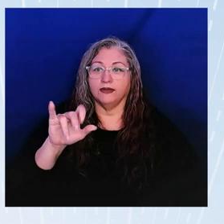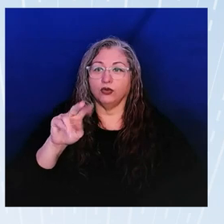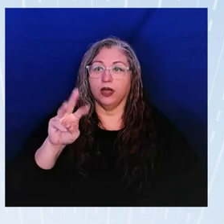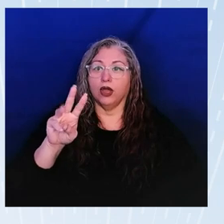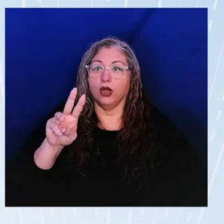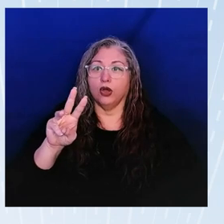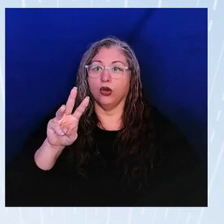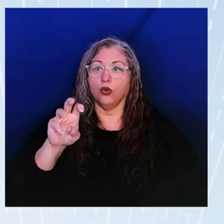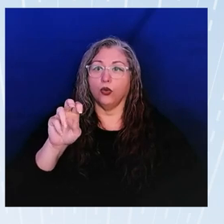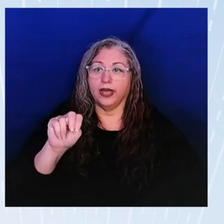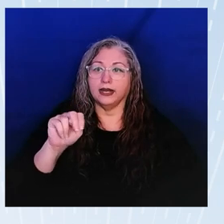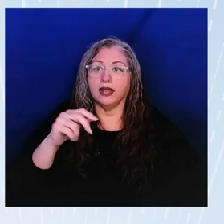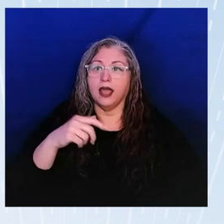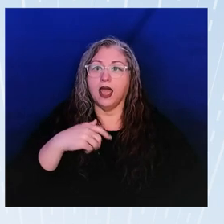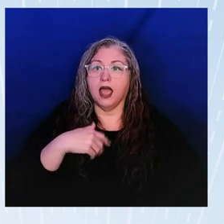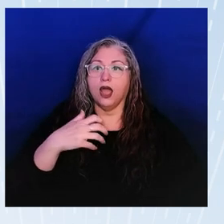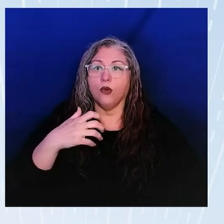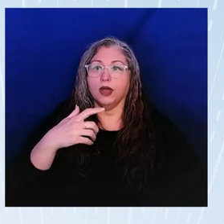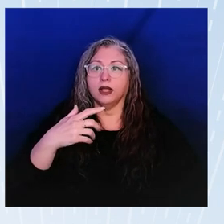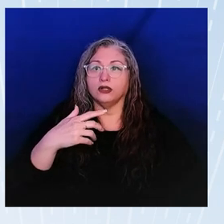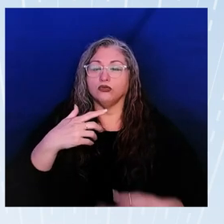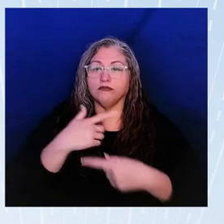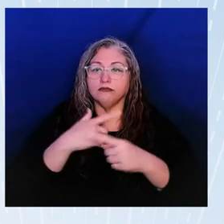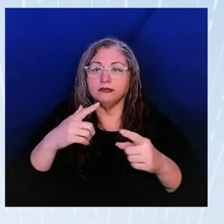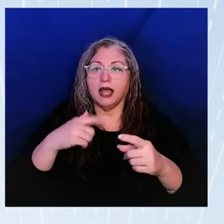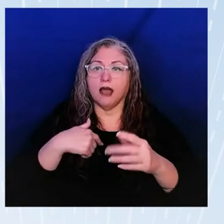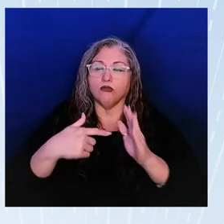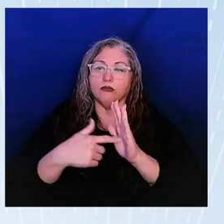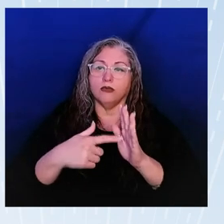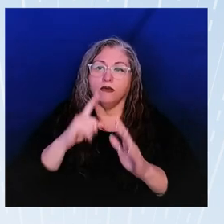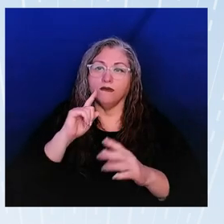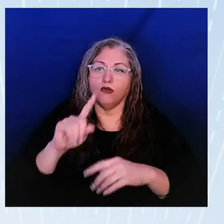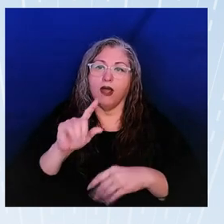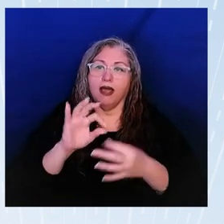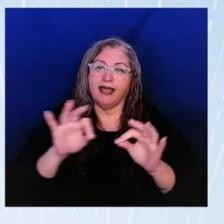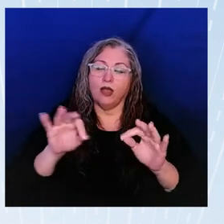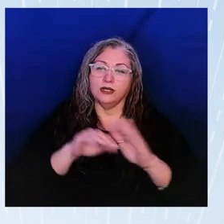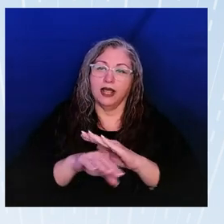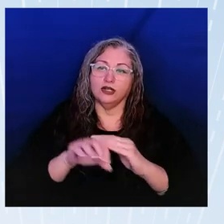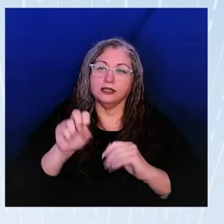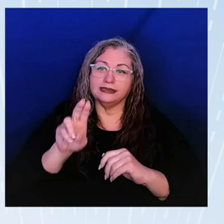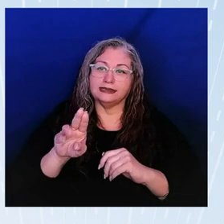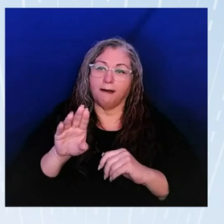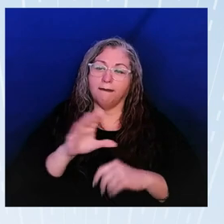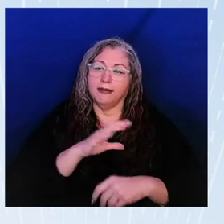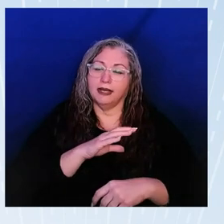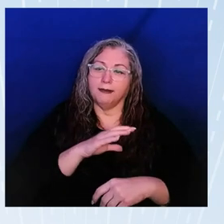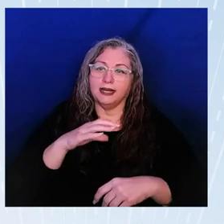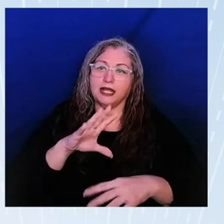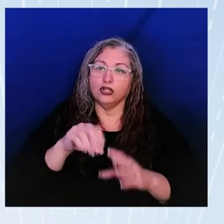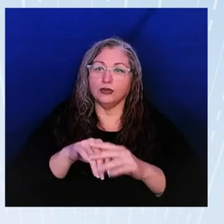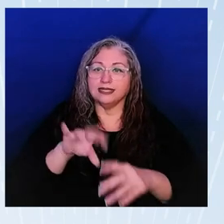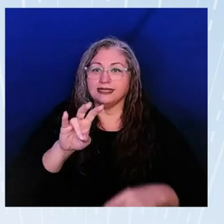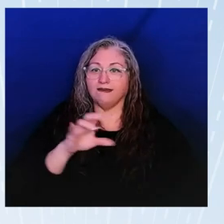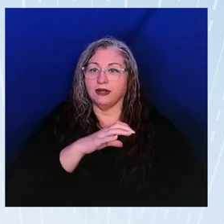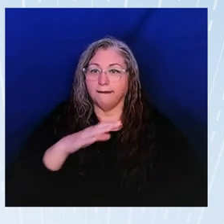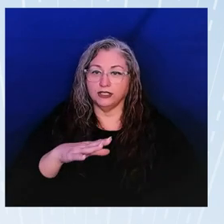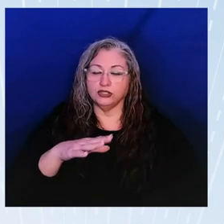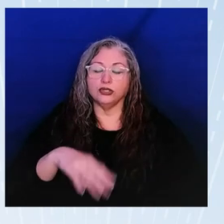here and provide the report out for the Language Access Subcommittee. The subcommittee includes seven commissioners